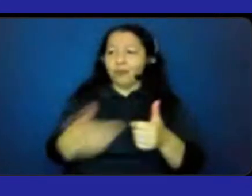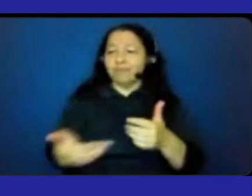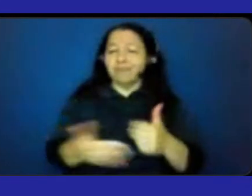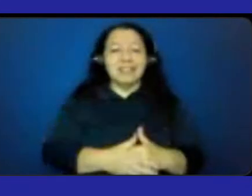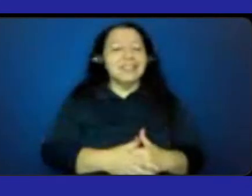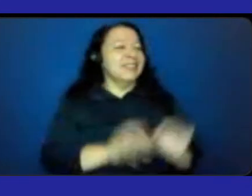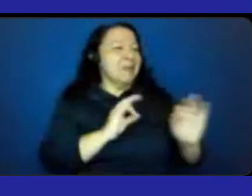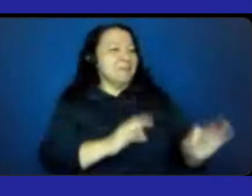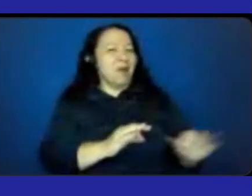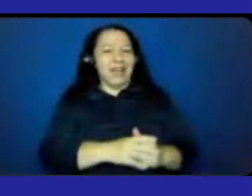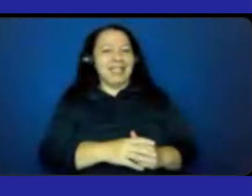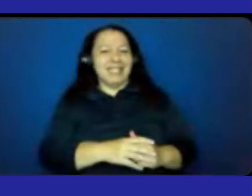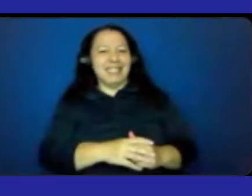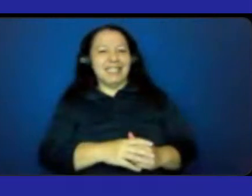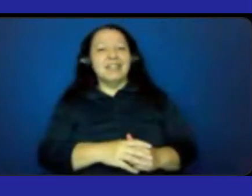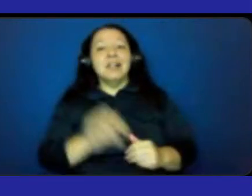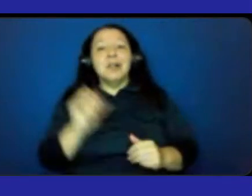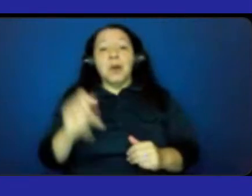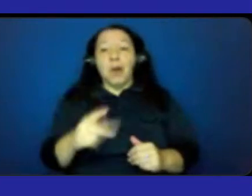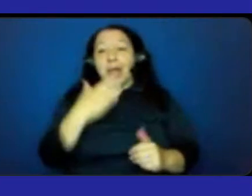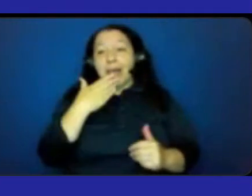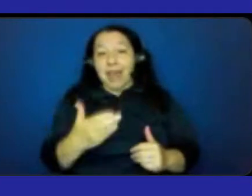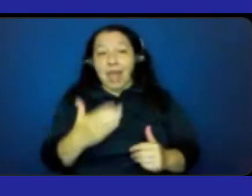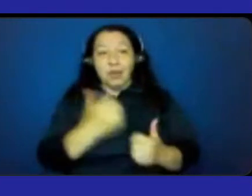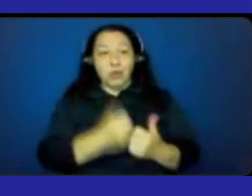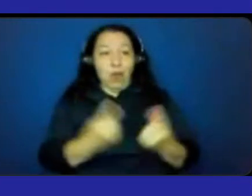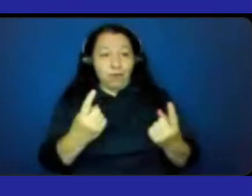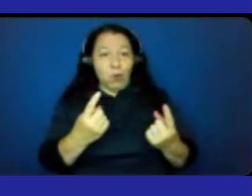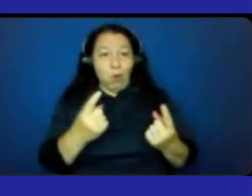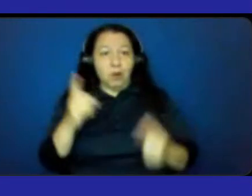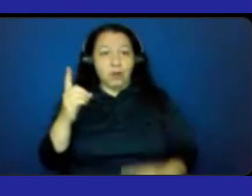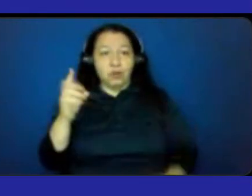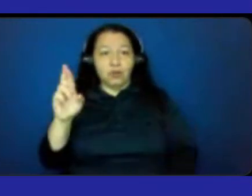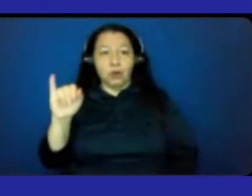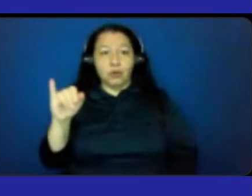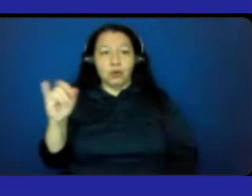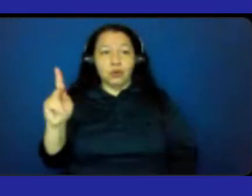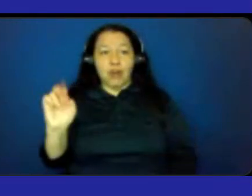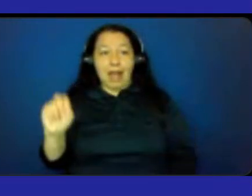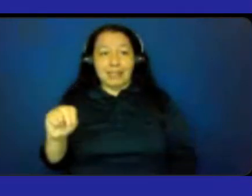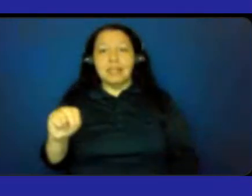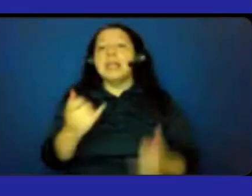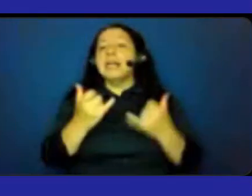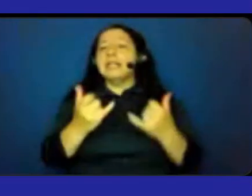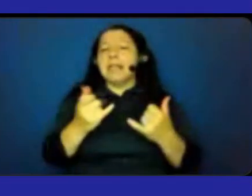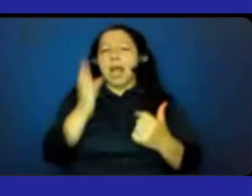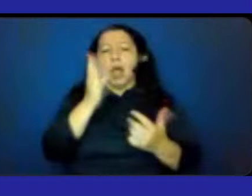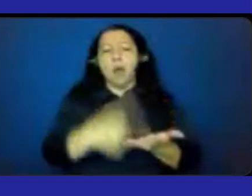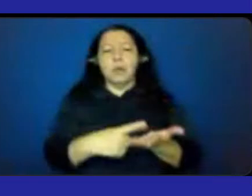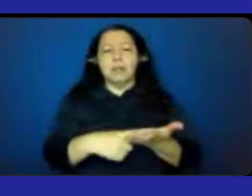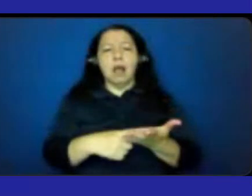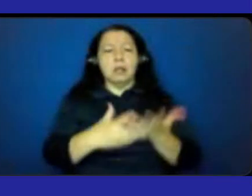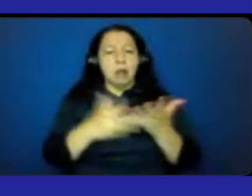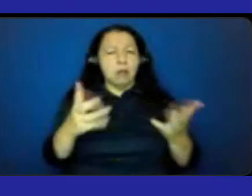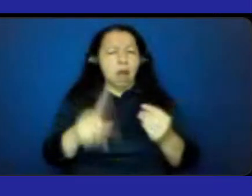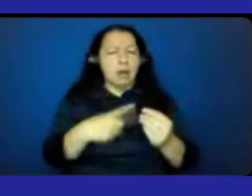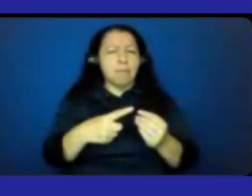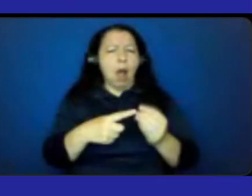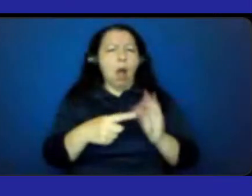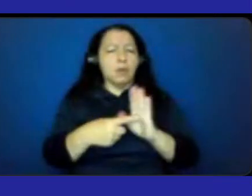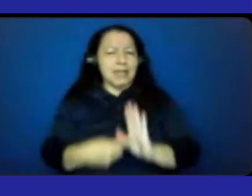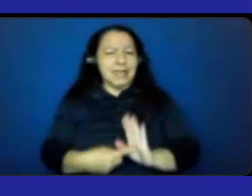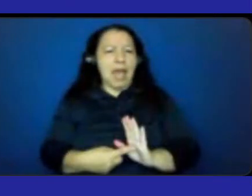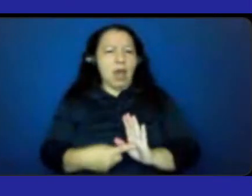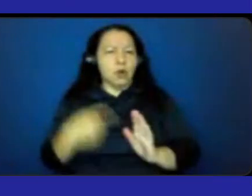Perfect. So thanks, everyone. So today I'm going to talk a lot about the indicators that we think about when we